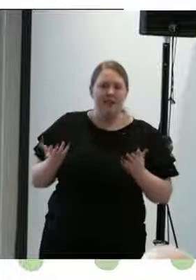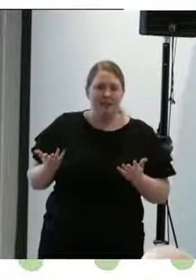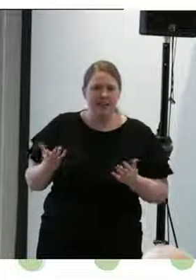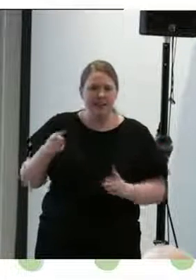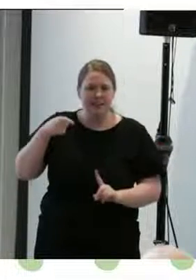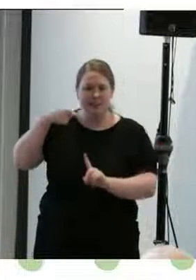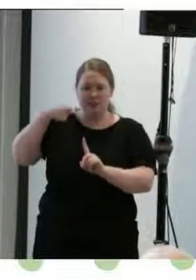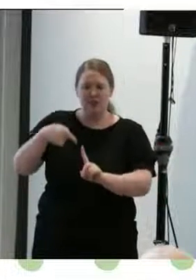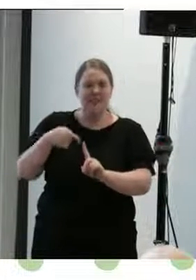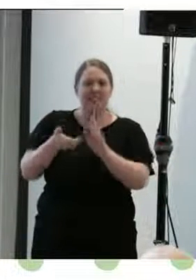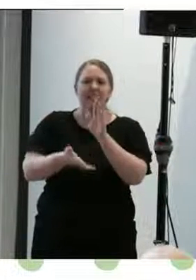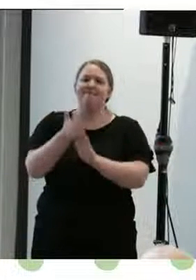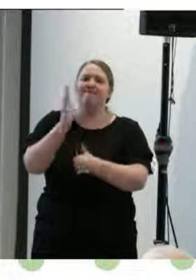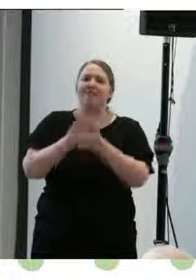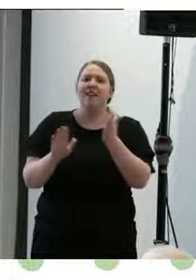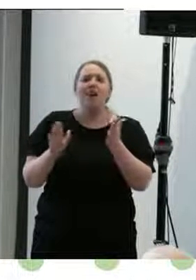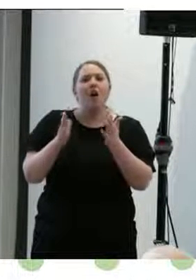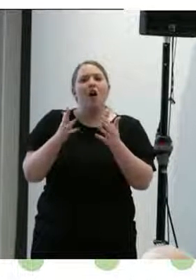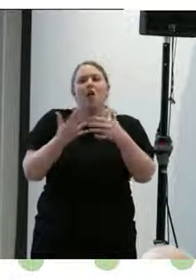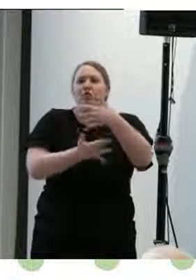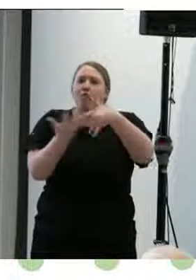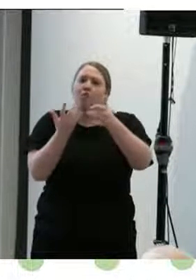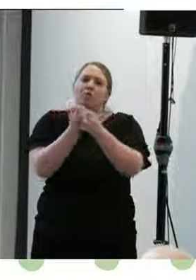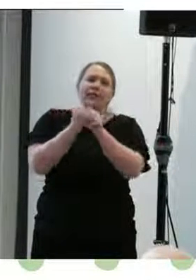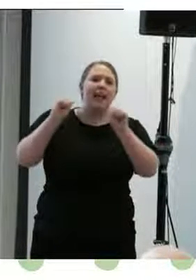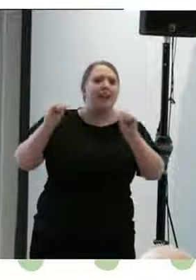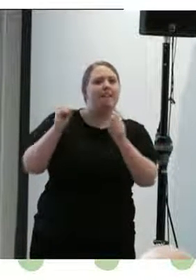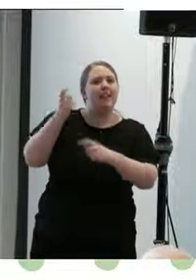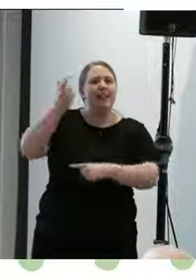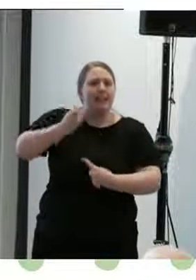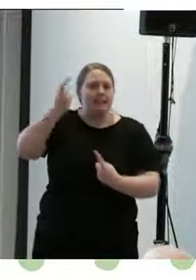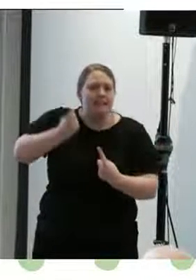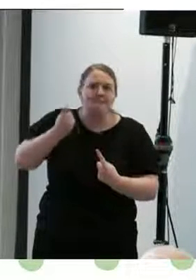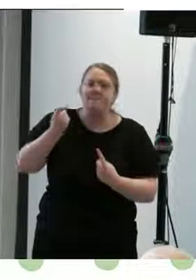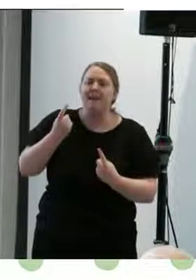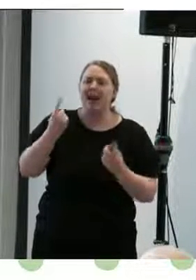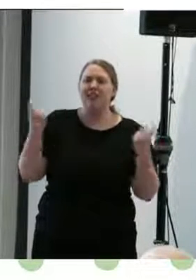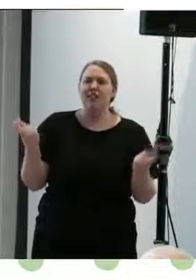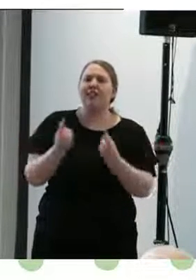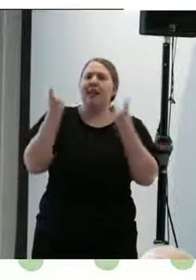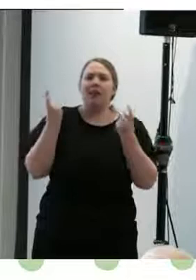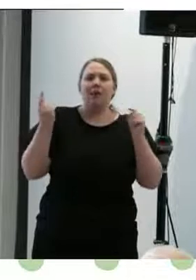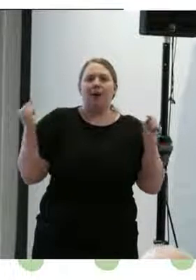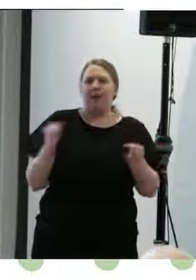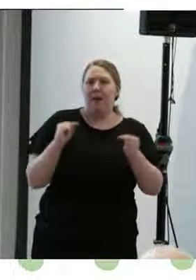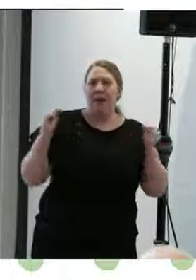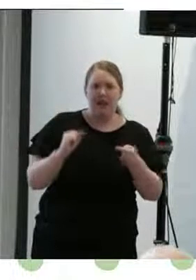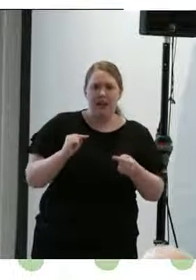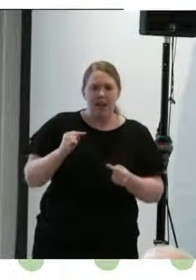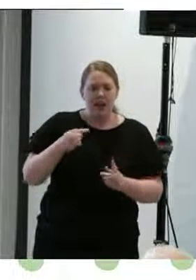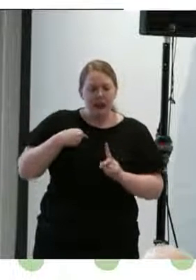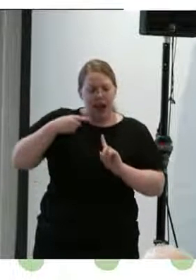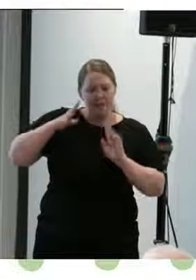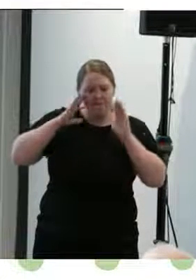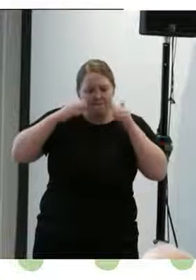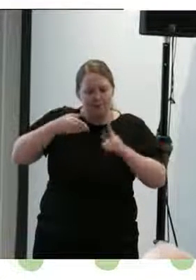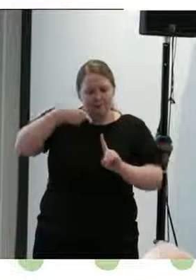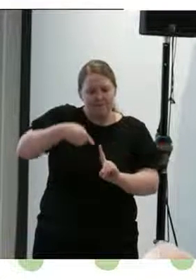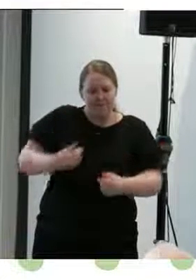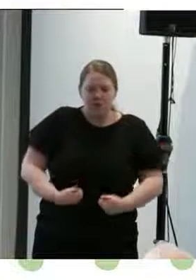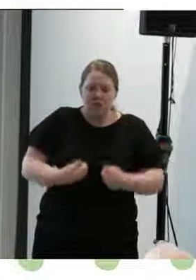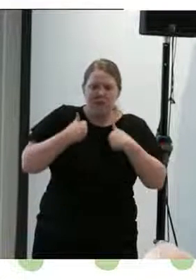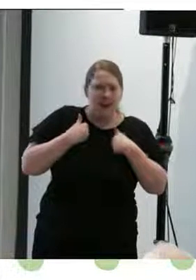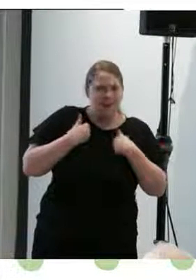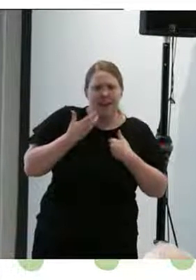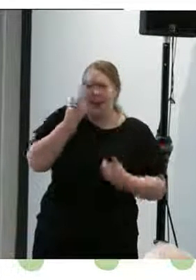just denounces the social safety net, celebrates her pain. And she says, I'm more worried about survival than this shit show of politics. So